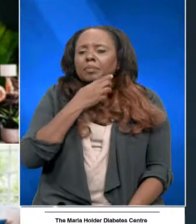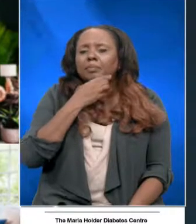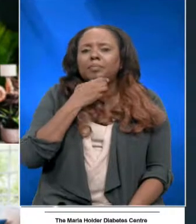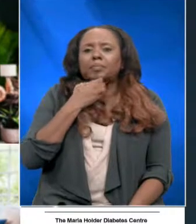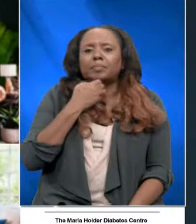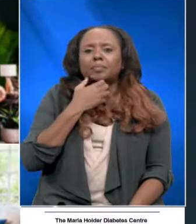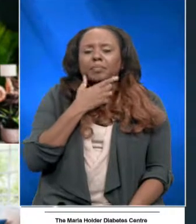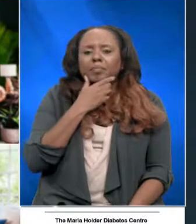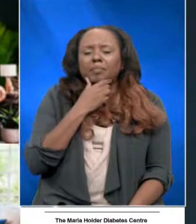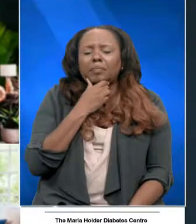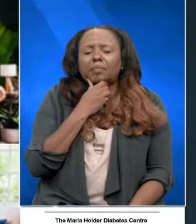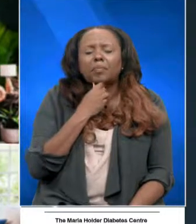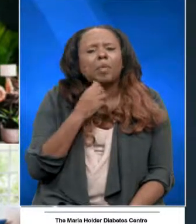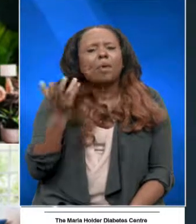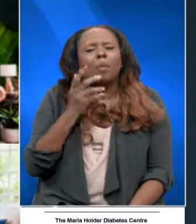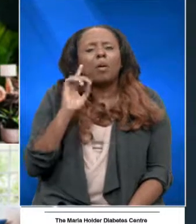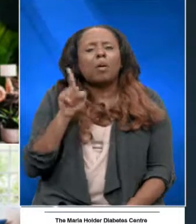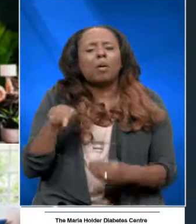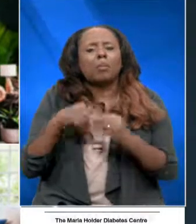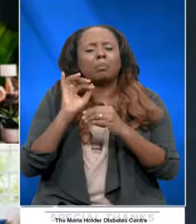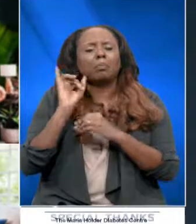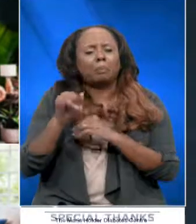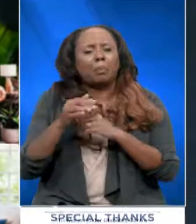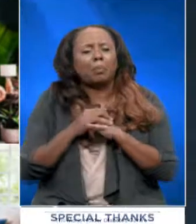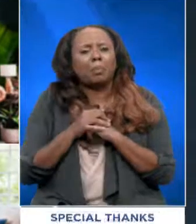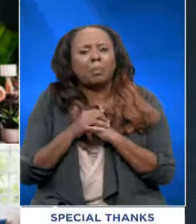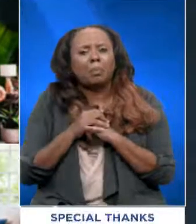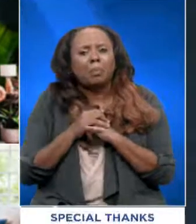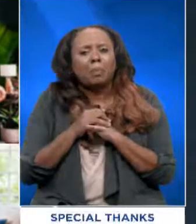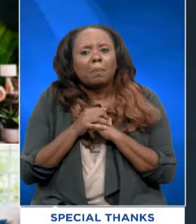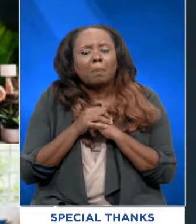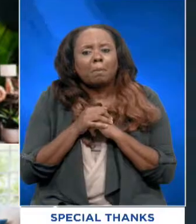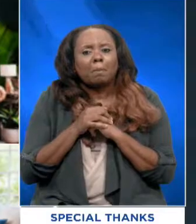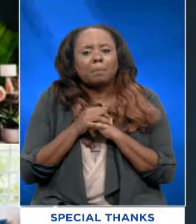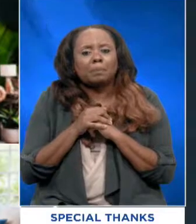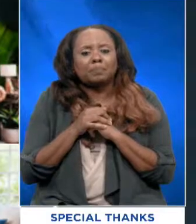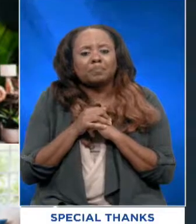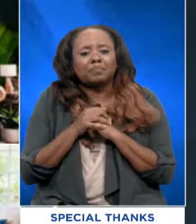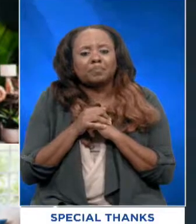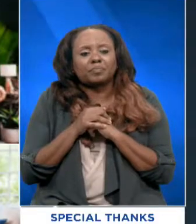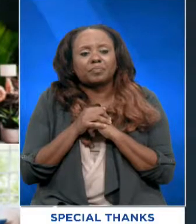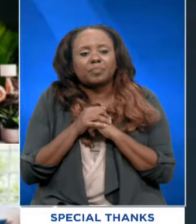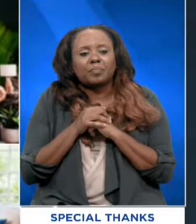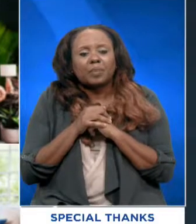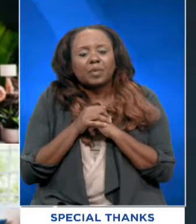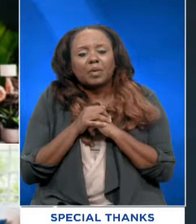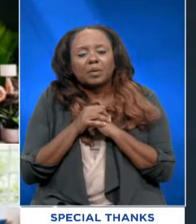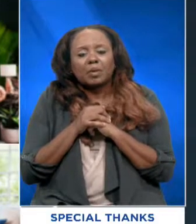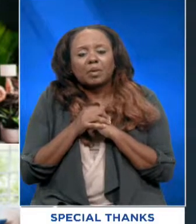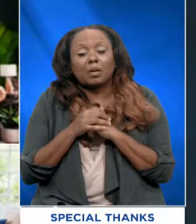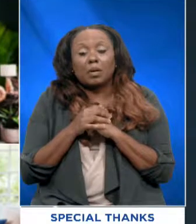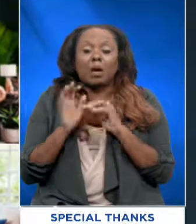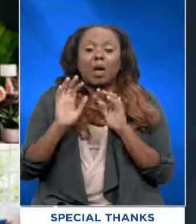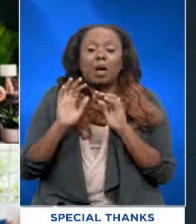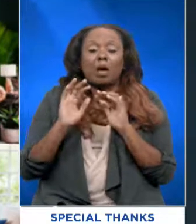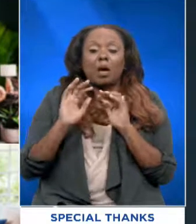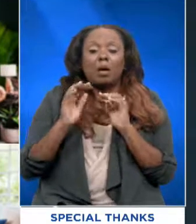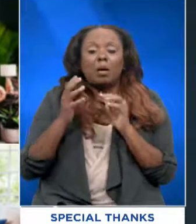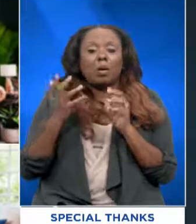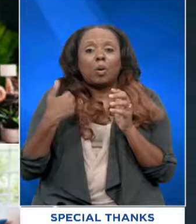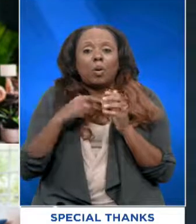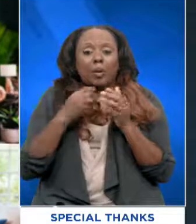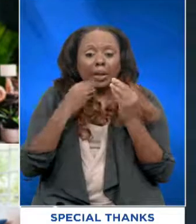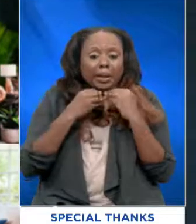diet with creating that particular disease within our body? Well,